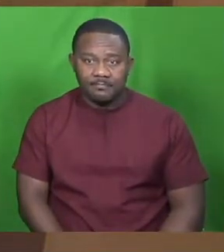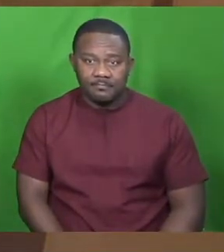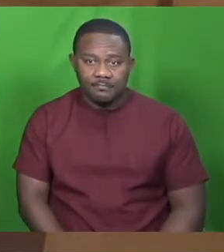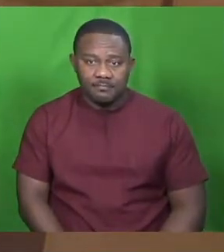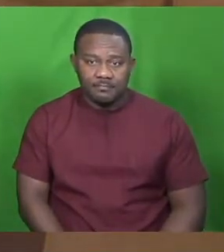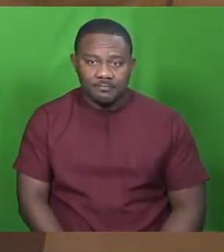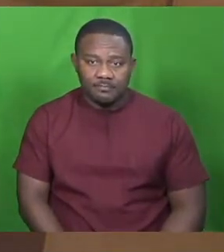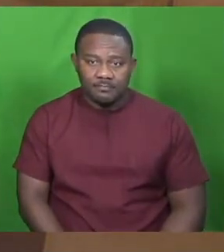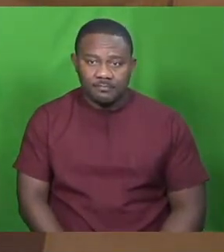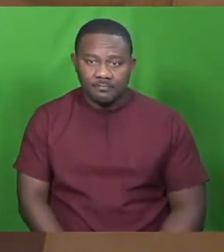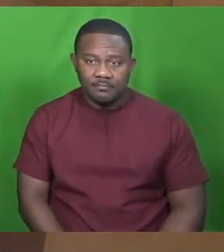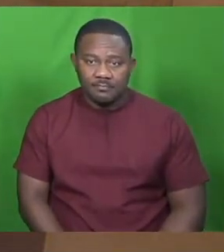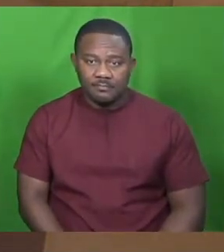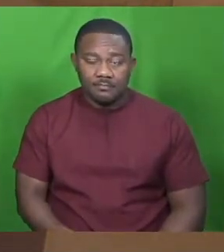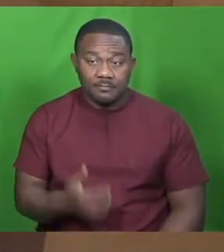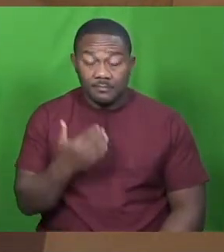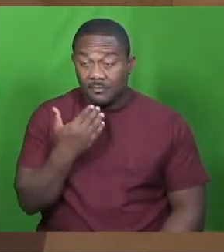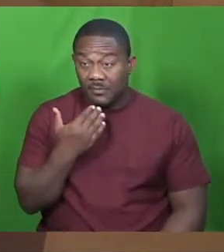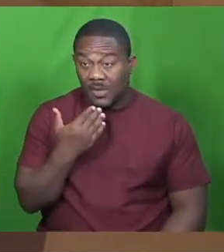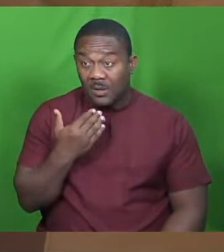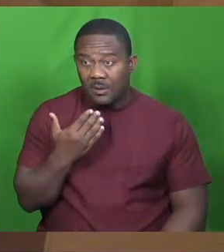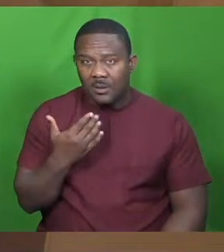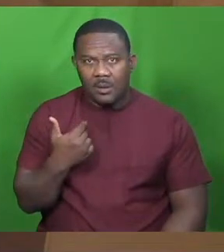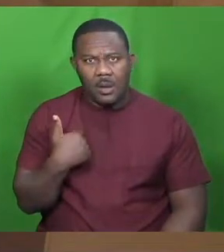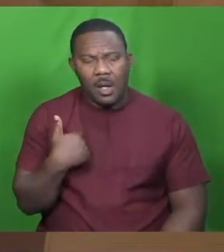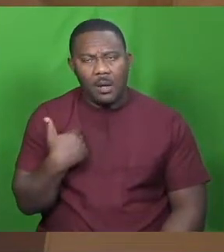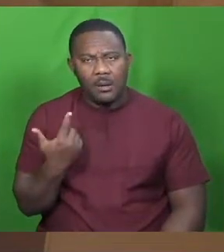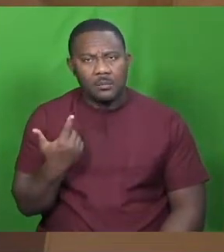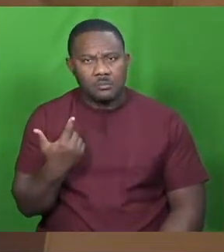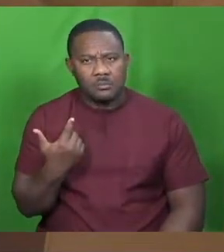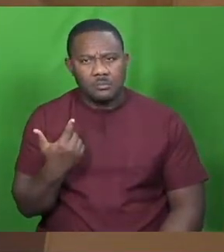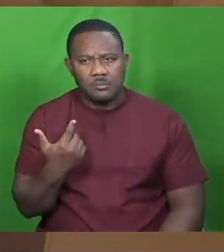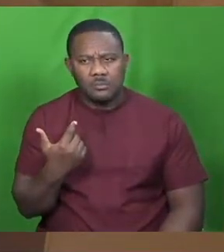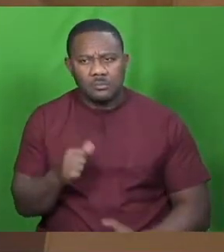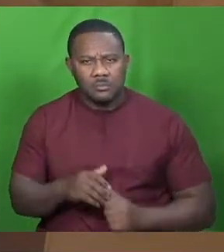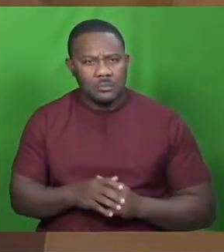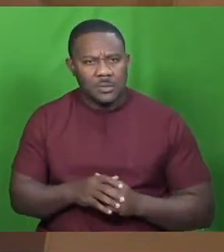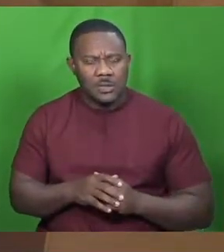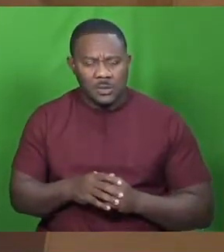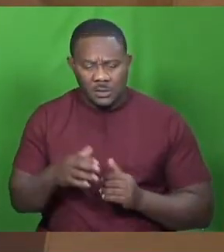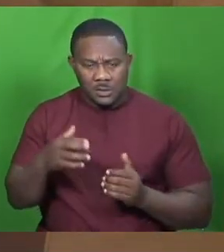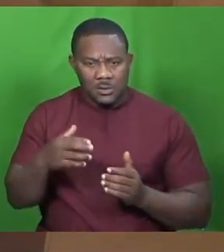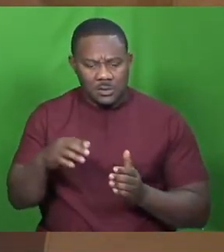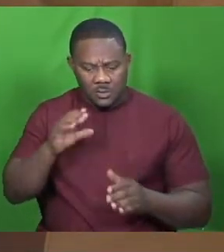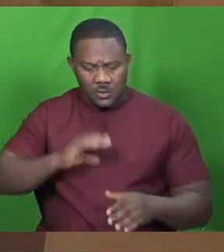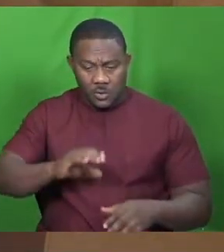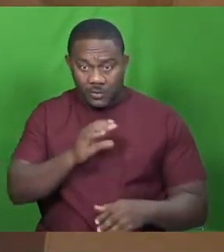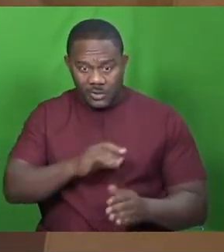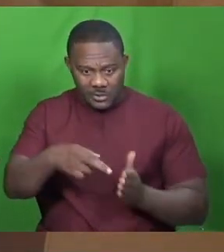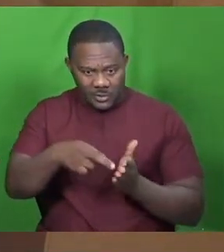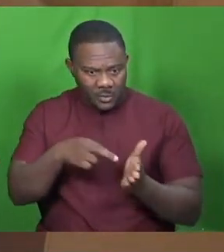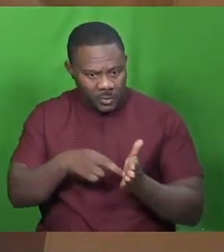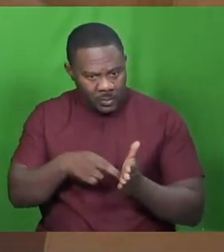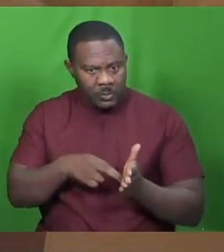I rise to move this August House to adopt the report of the Committee on Foreign Affairs